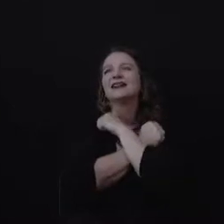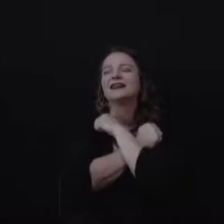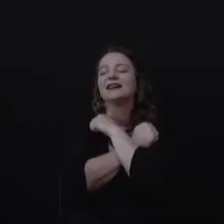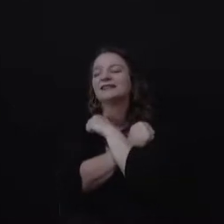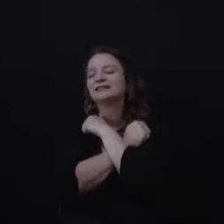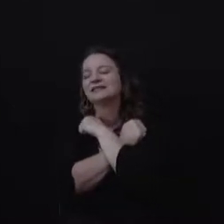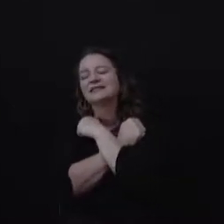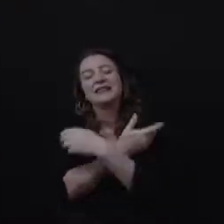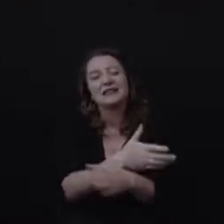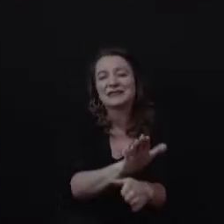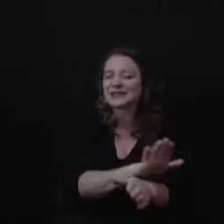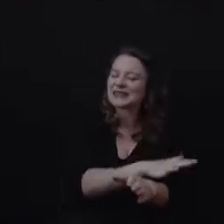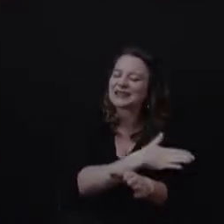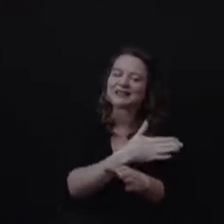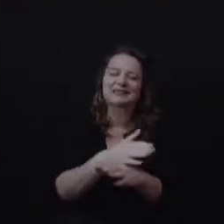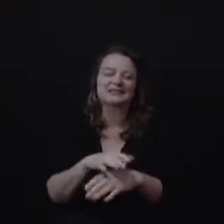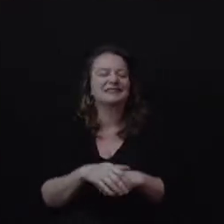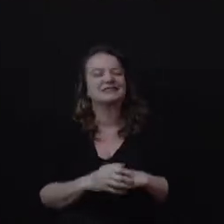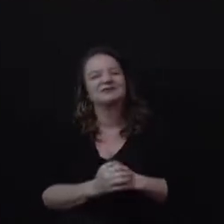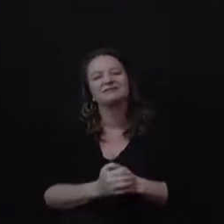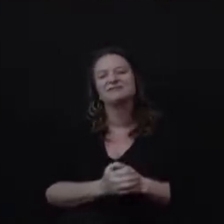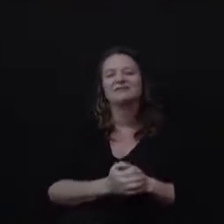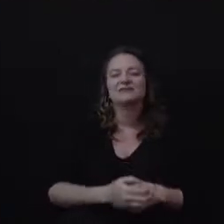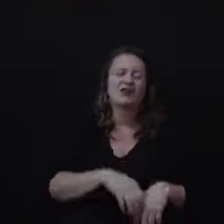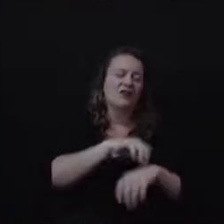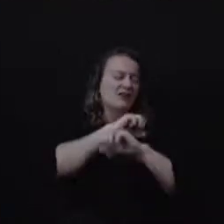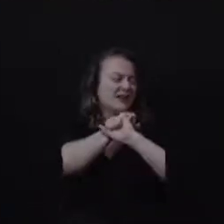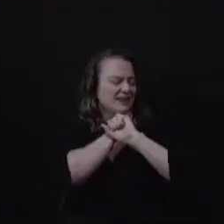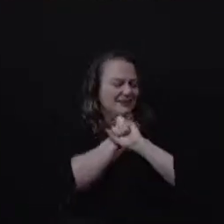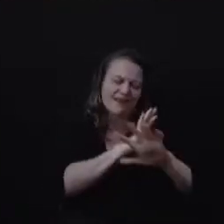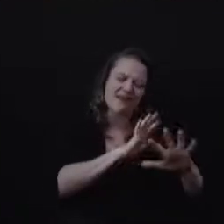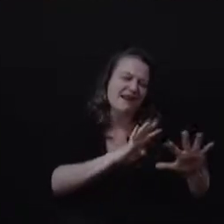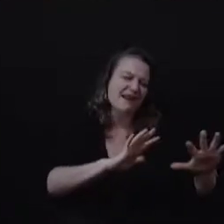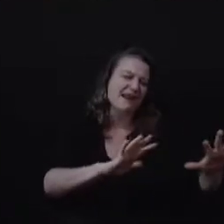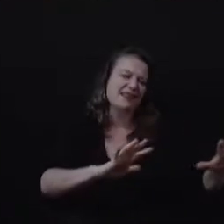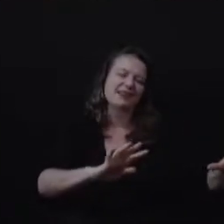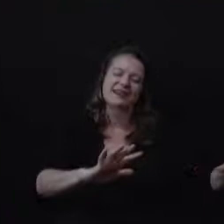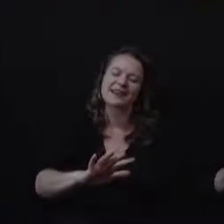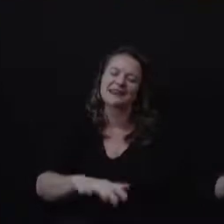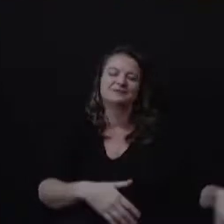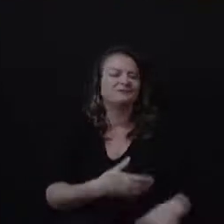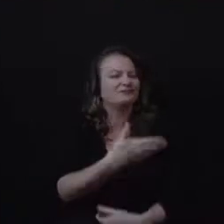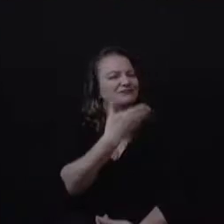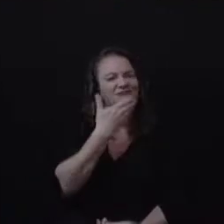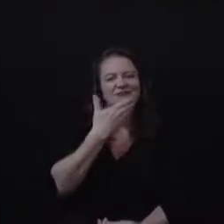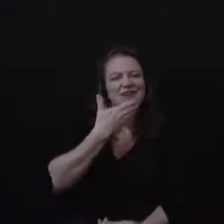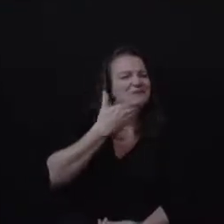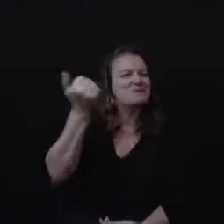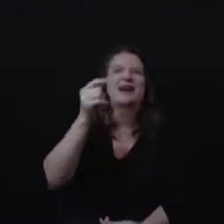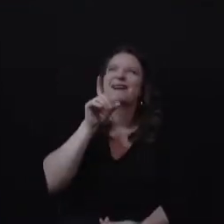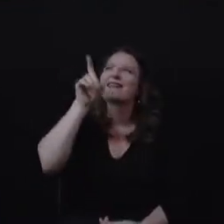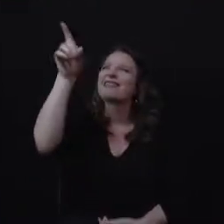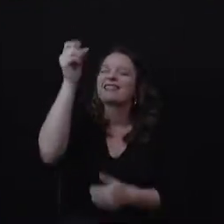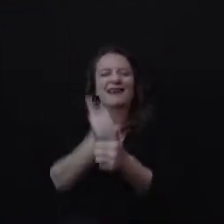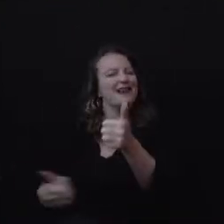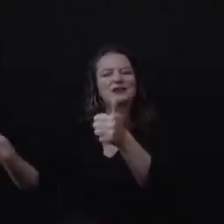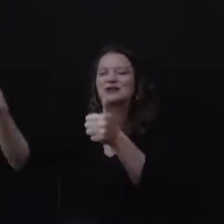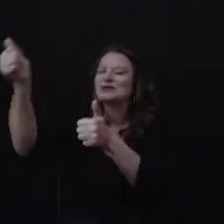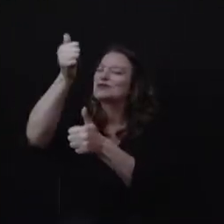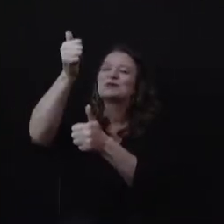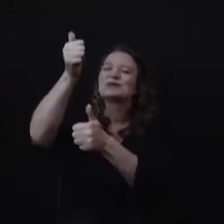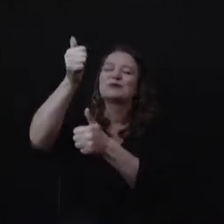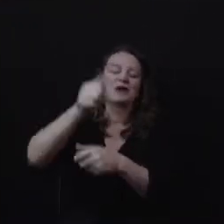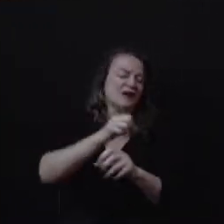love. Sing, there's nothing better. Oh, there's nothing better than